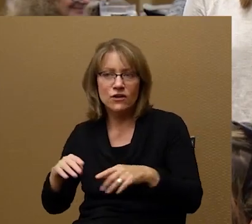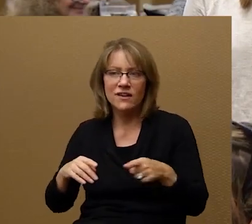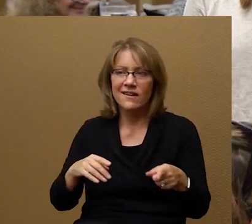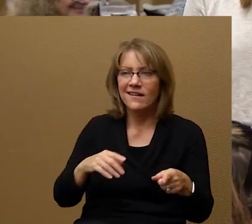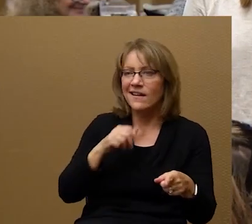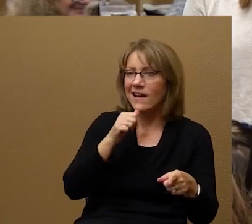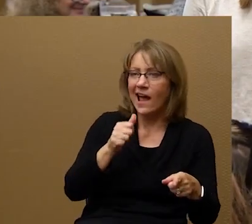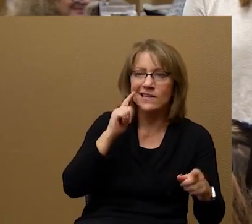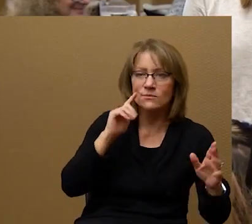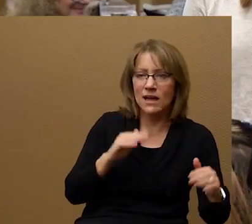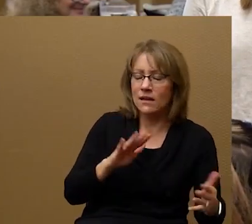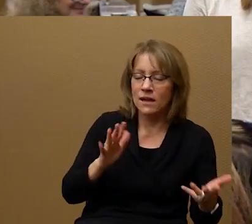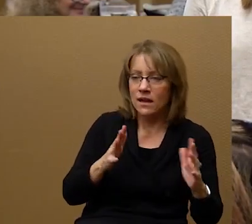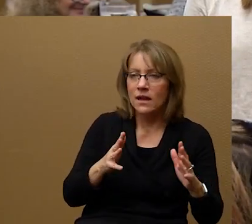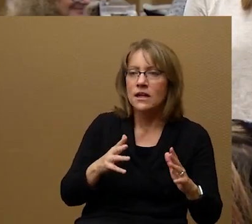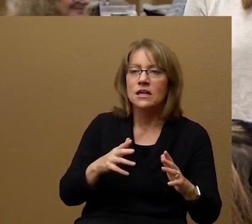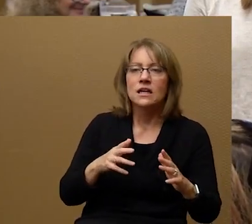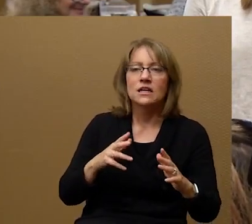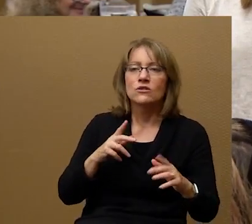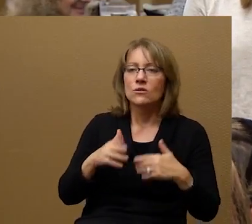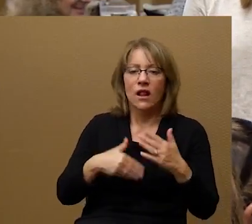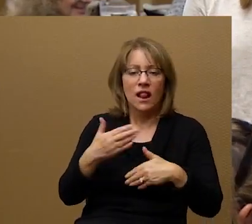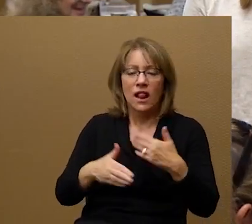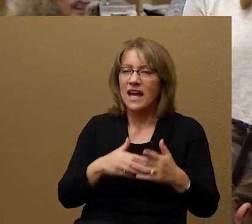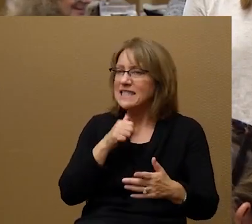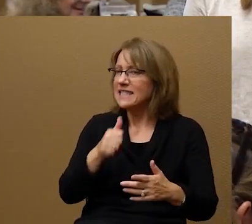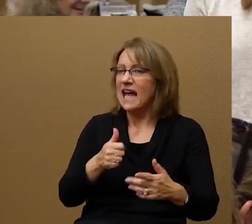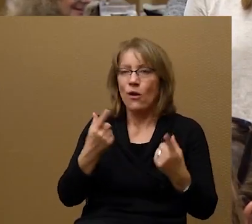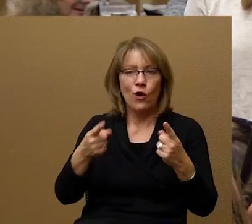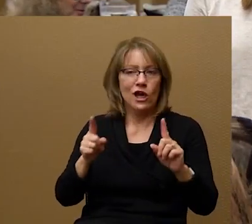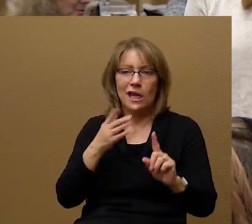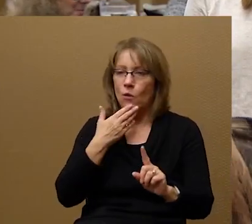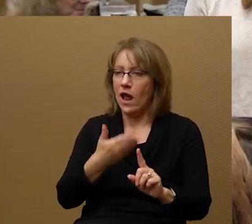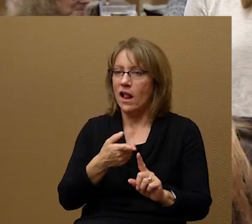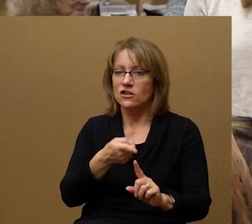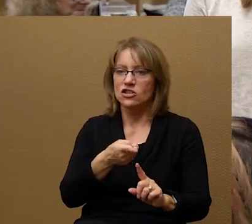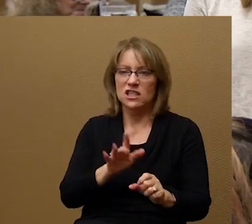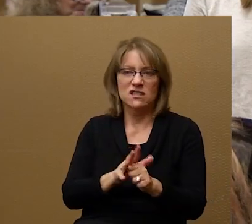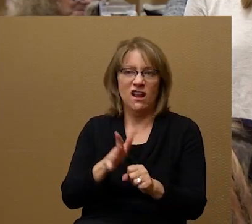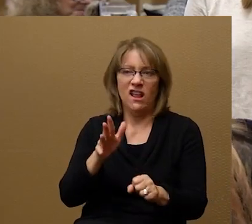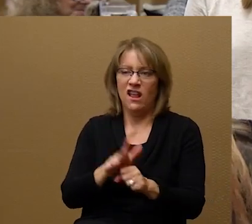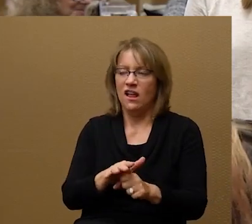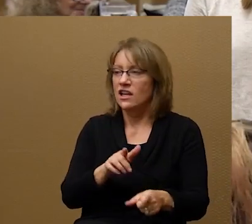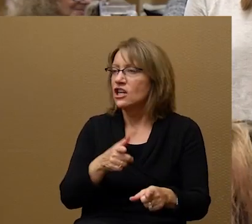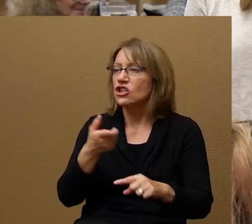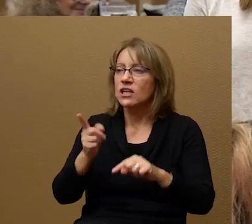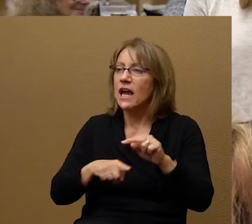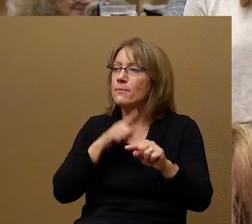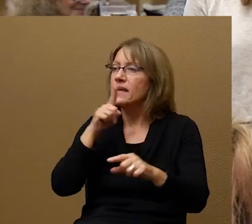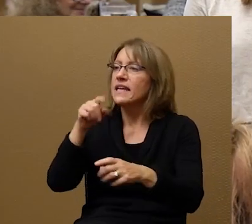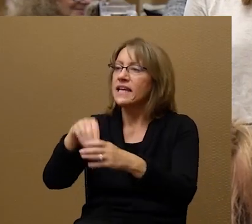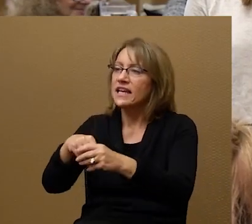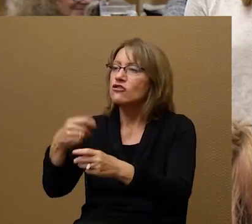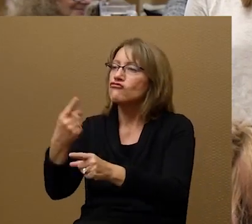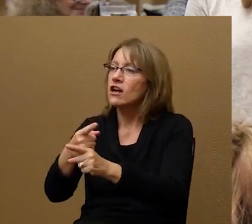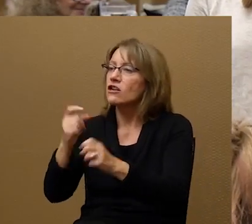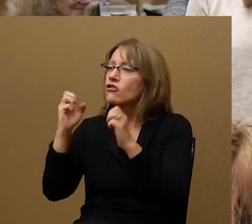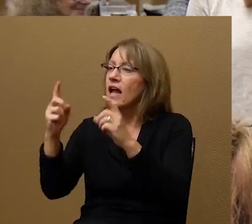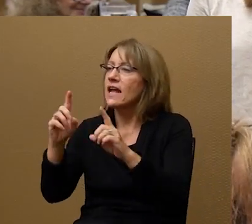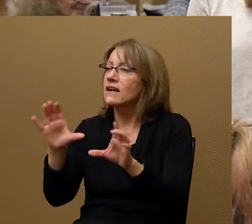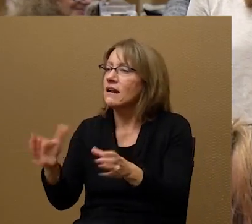it's escalating, that's not working, and she's not able to be in her regular ed classroom at all